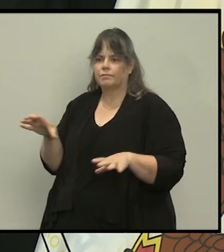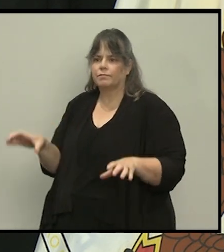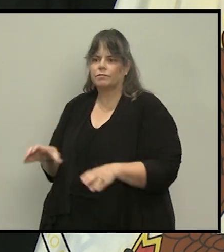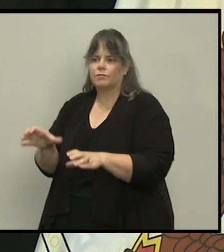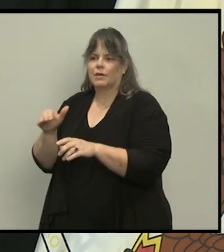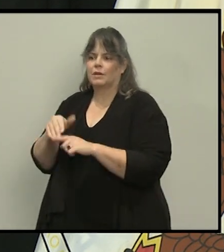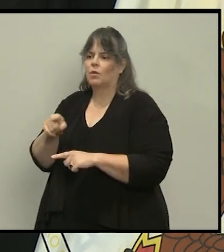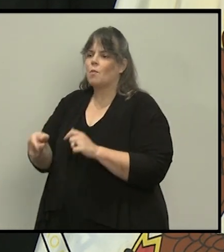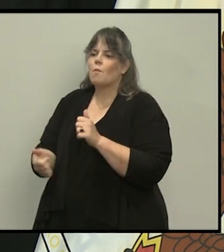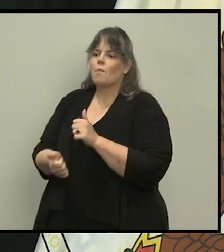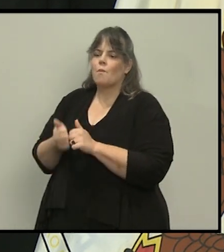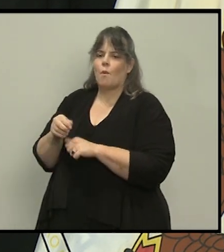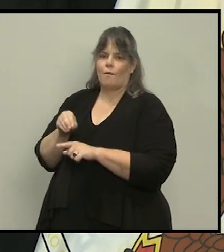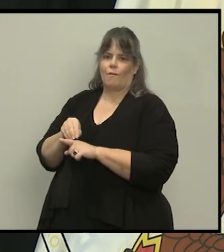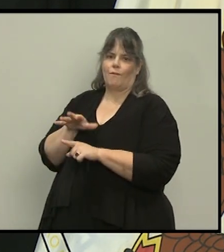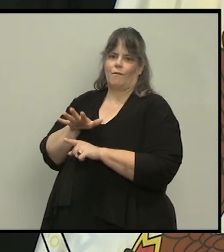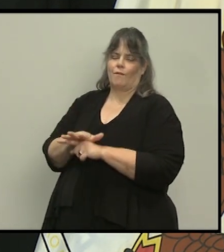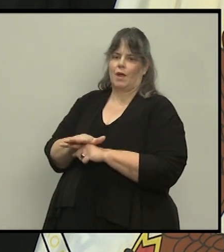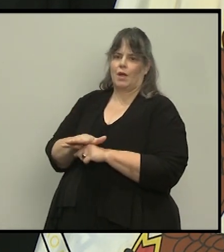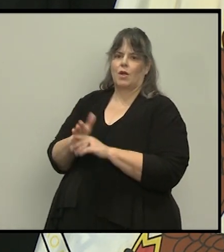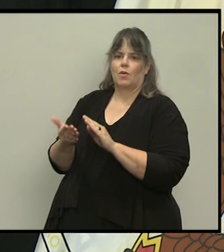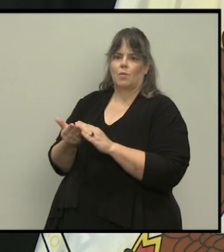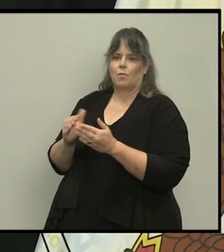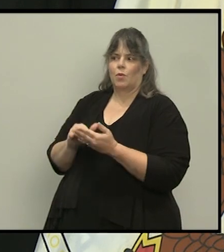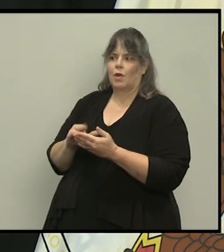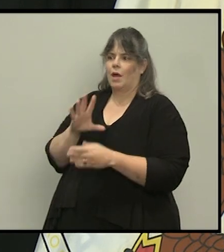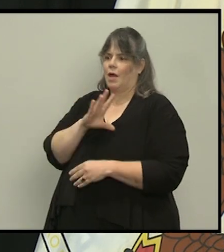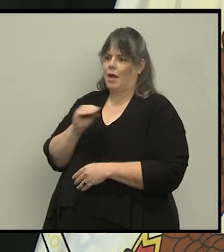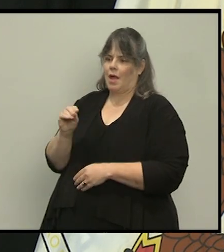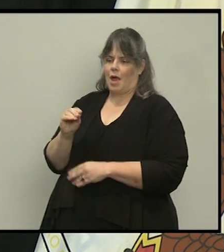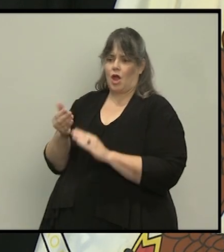affected communities and community-based organizations.